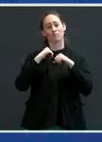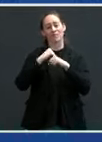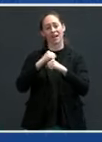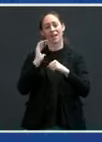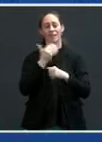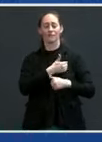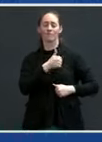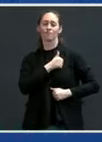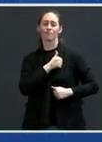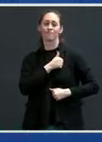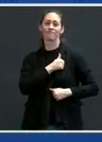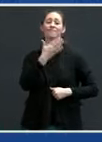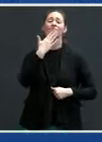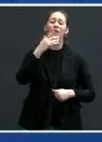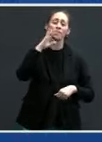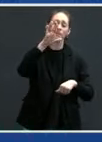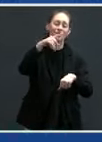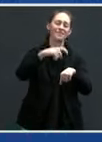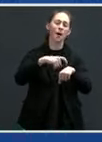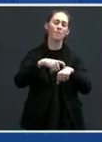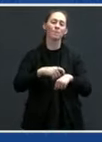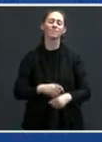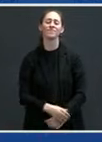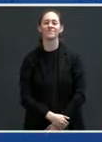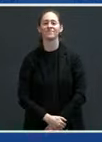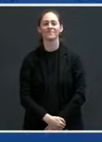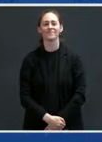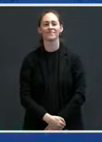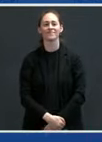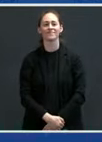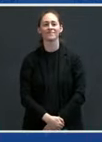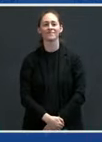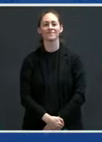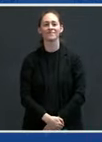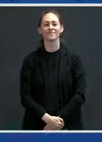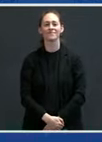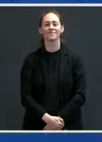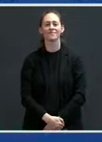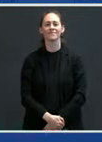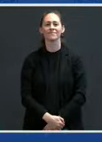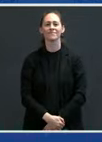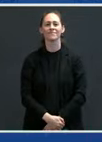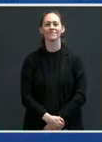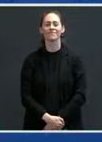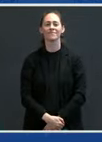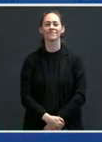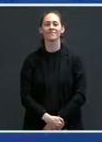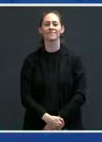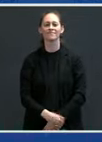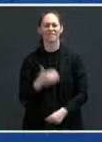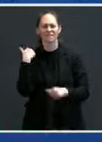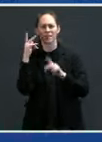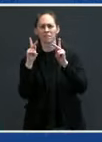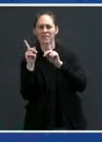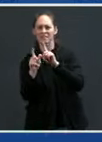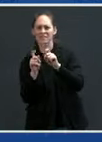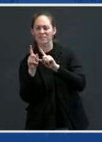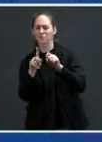Thank you. President, whatever happened to your promise from 7 weeks ago that if Democrats flipped the Senate, the checks were going out the door?